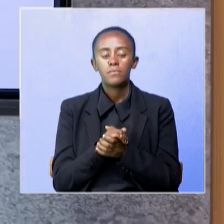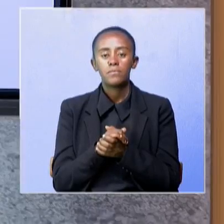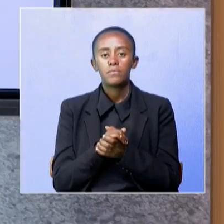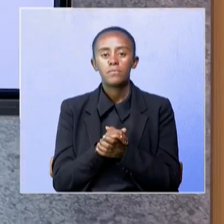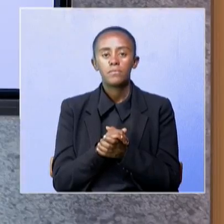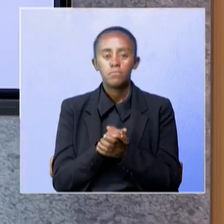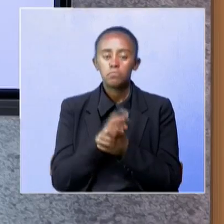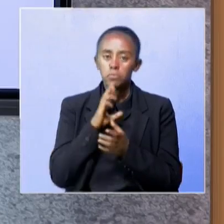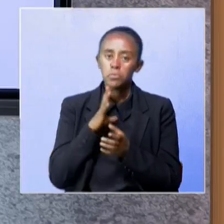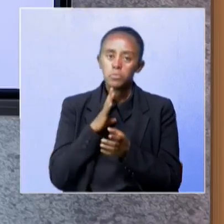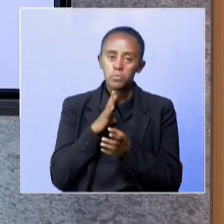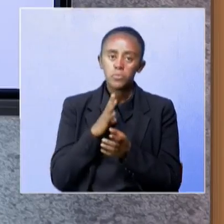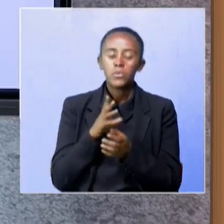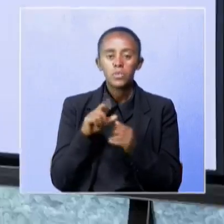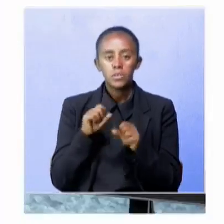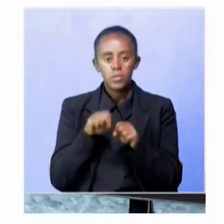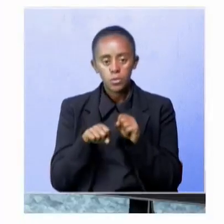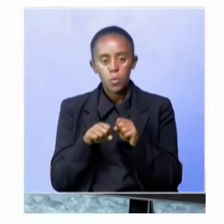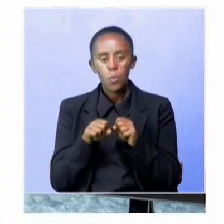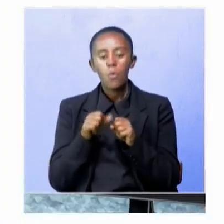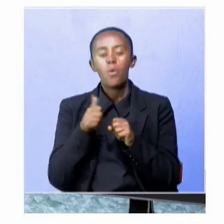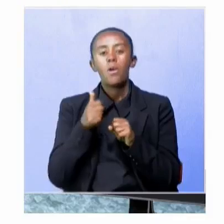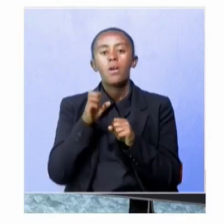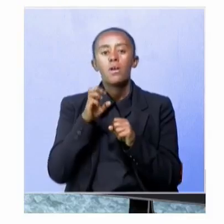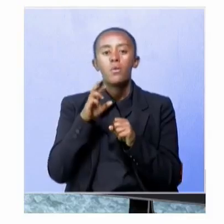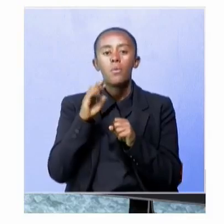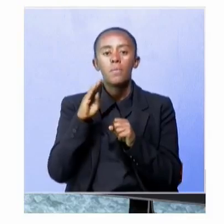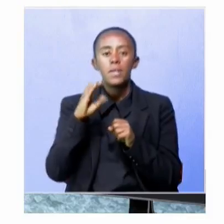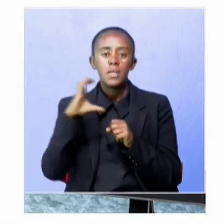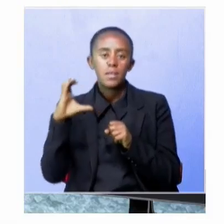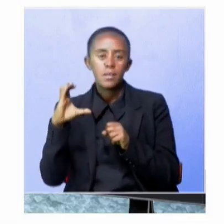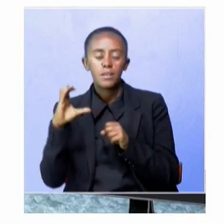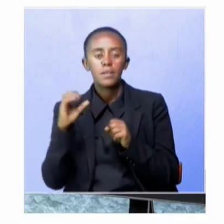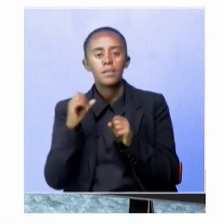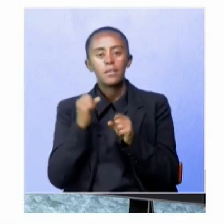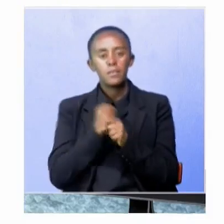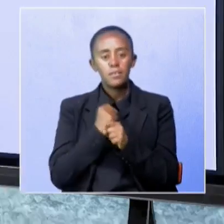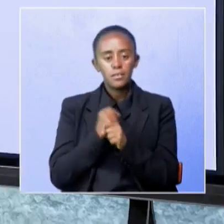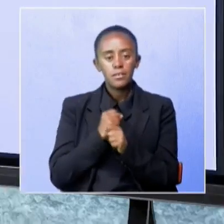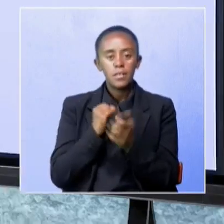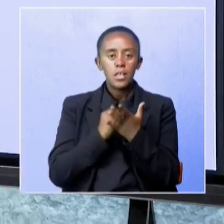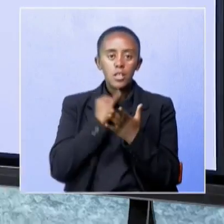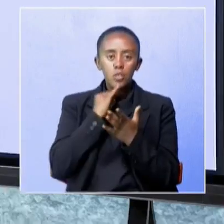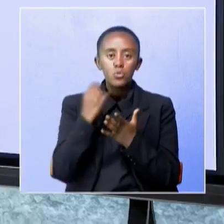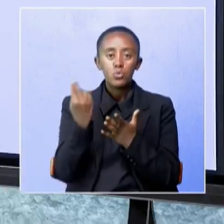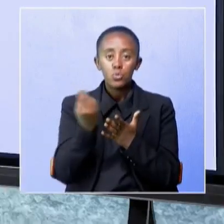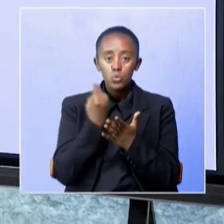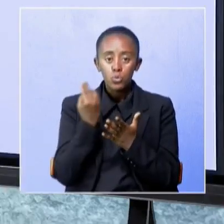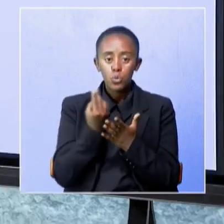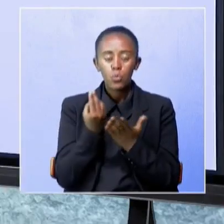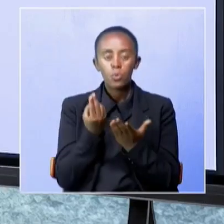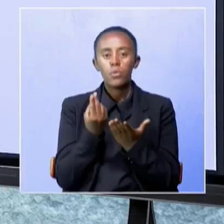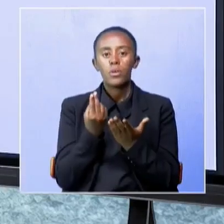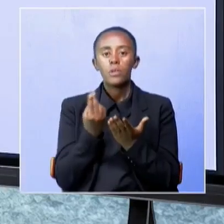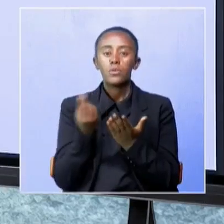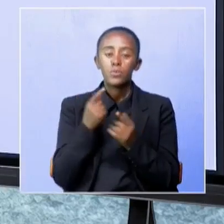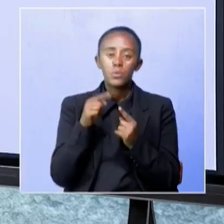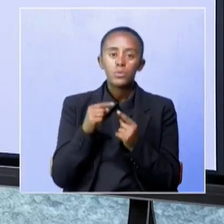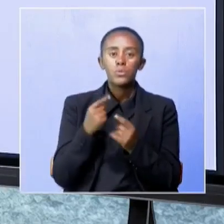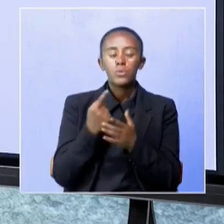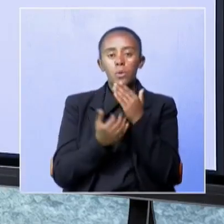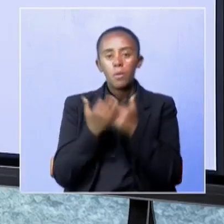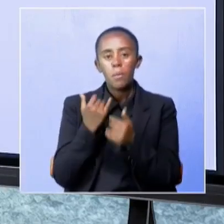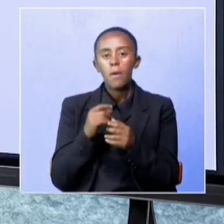are good for your health. So aerobic, an aerobic exercise. So it is usually used to talk about